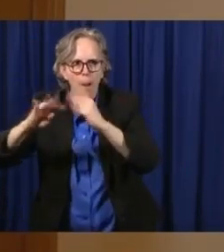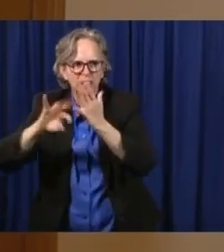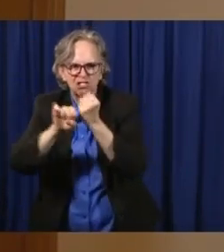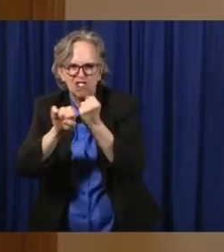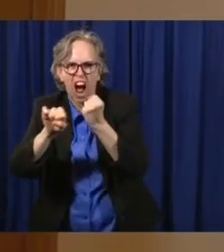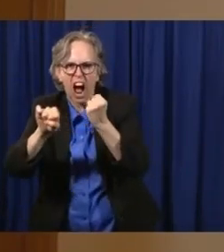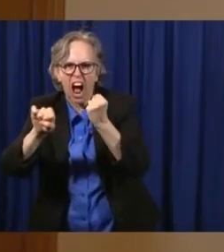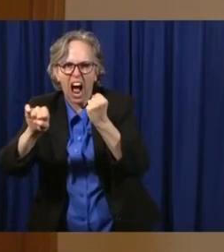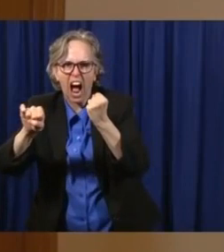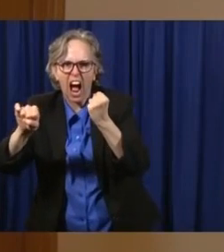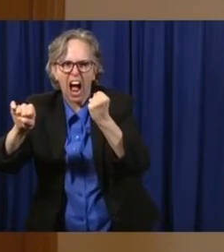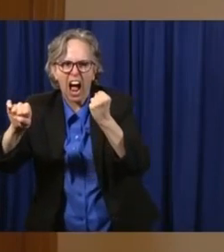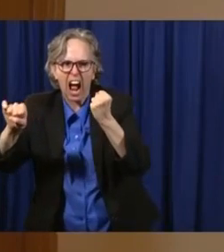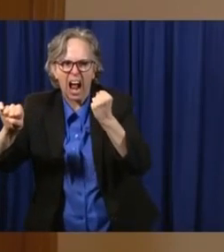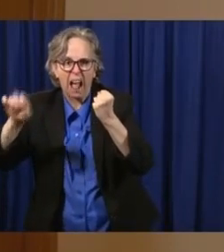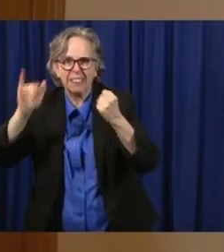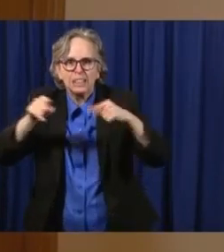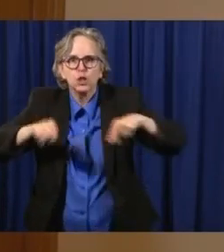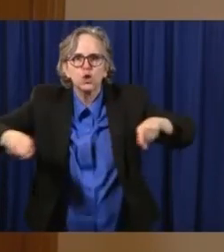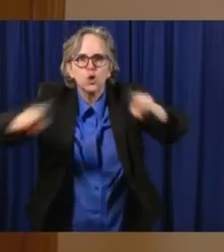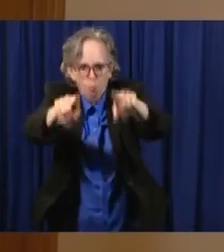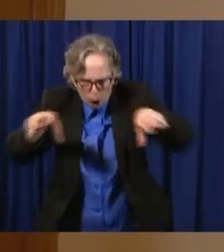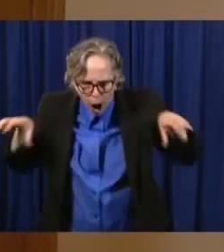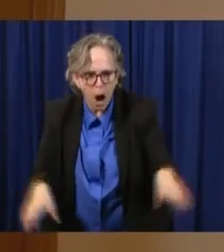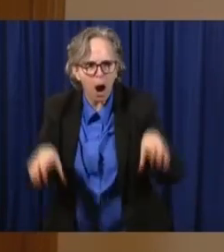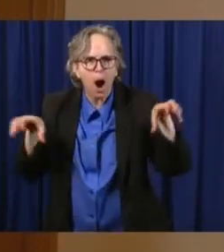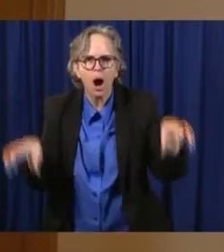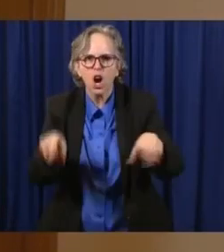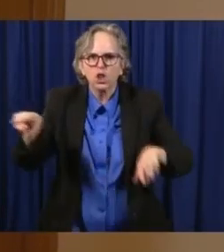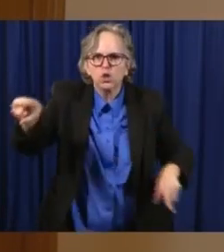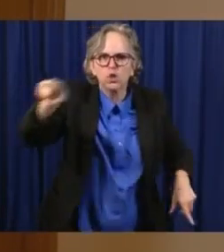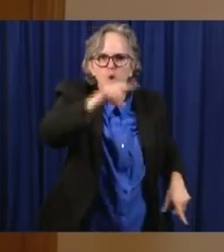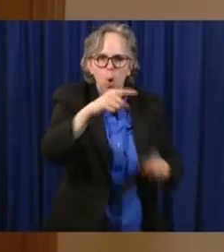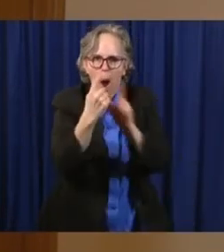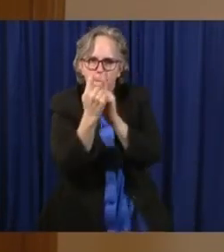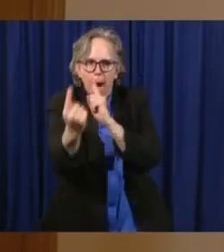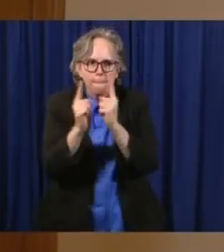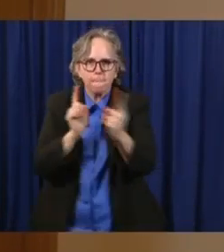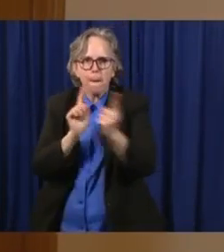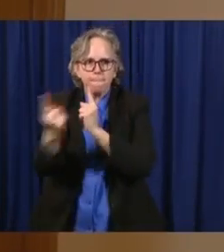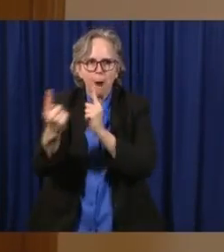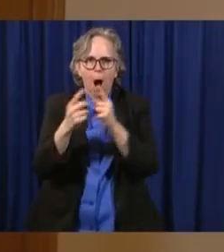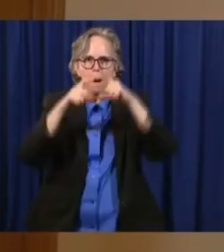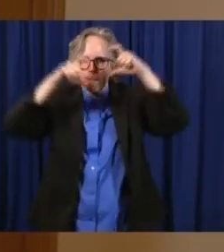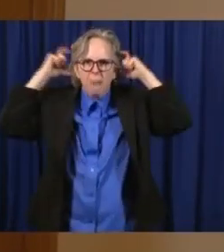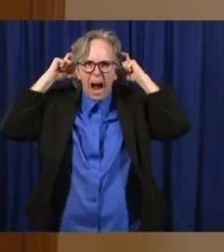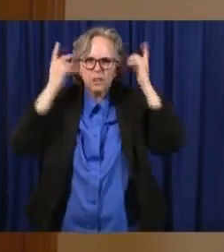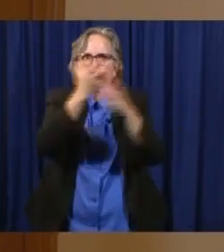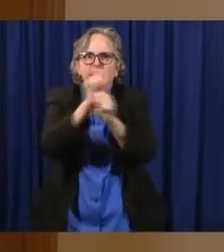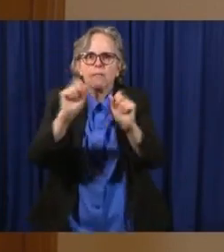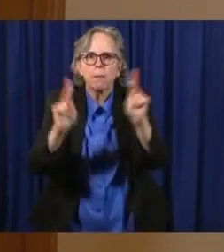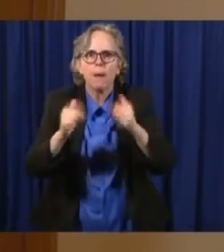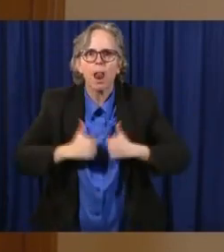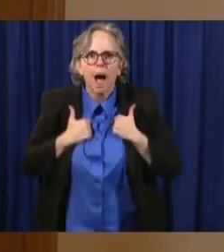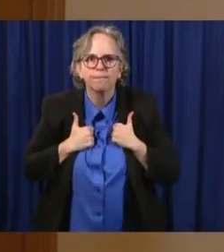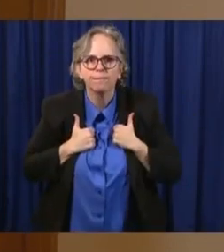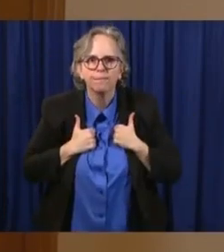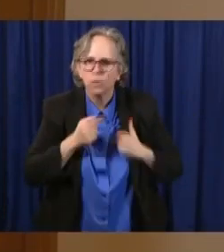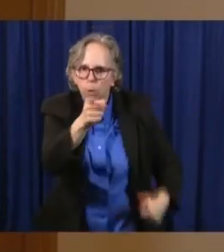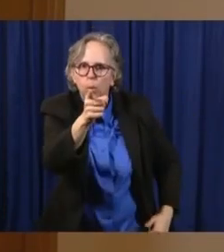Honestly, this is you. This is what you have done. This is how you have saved lives. But please know